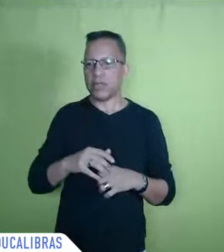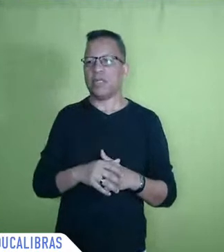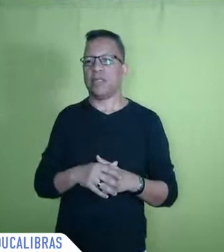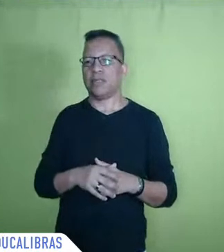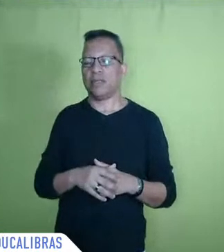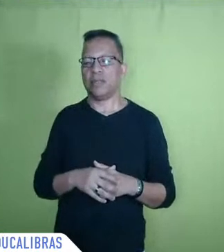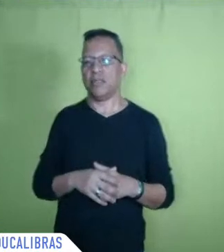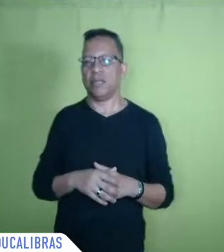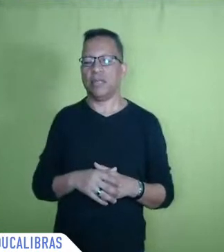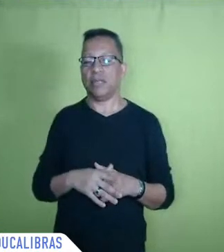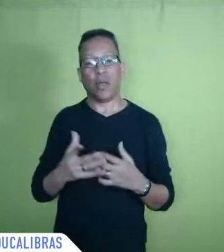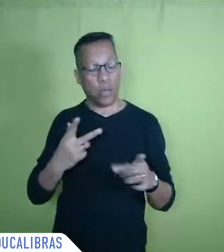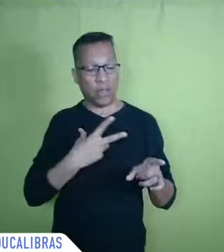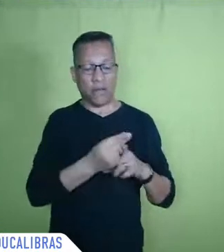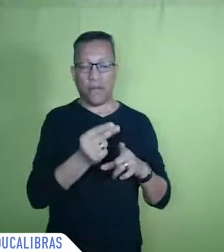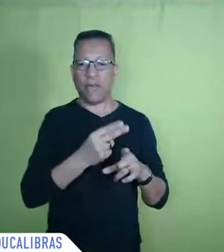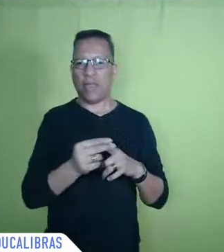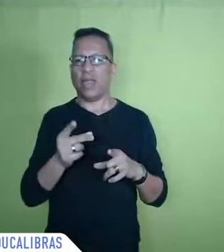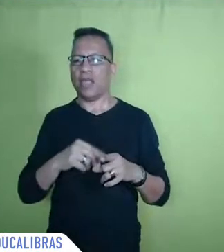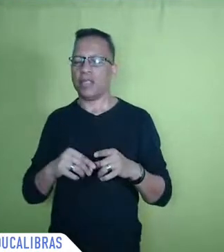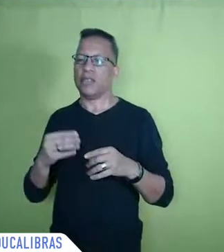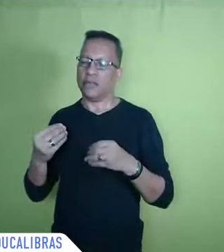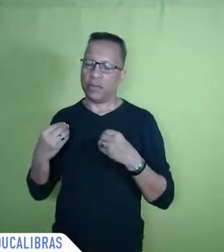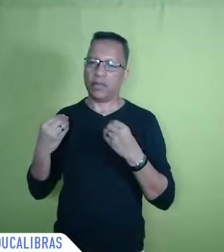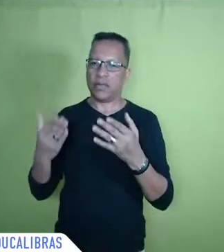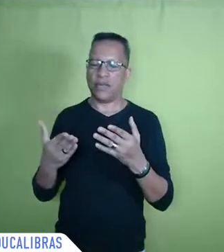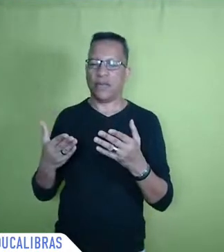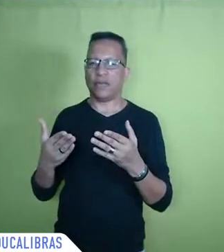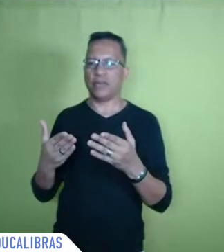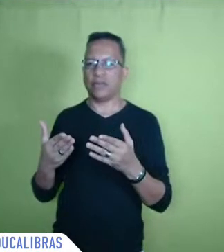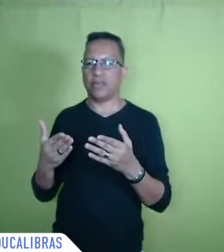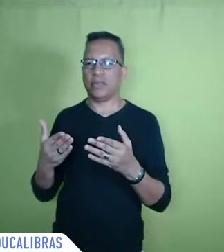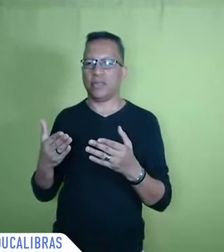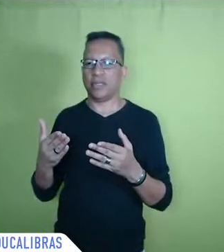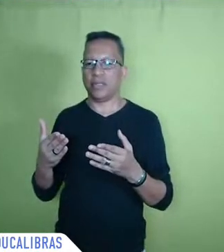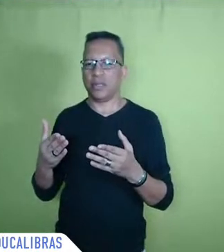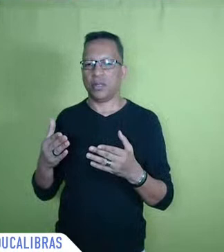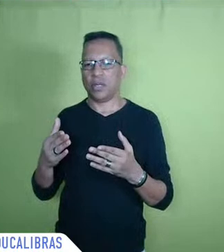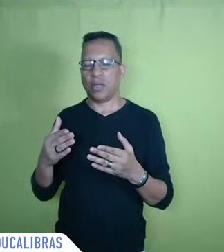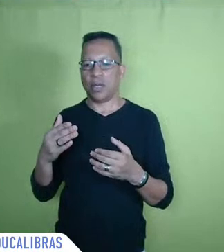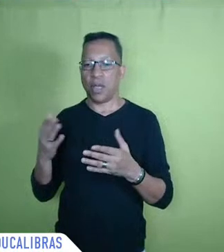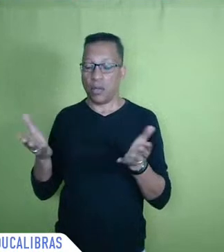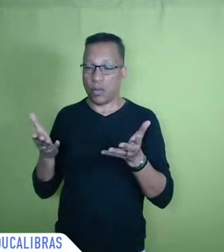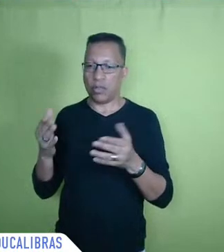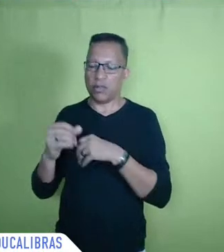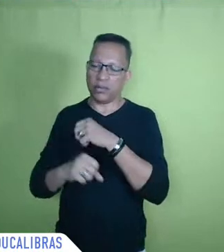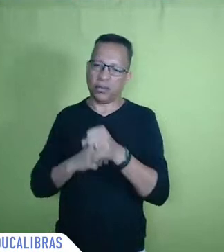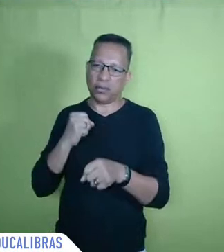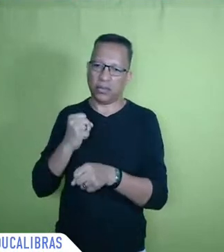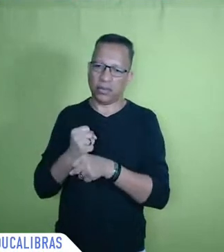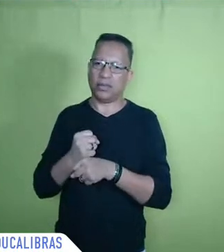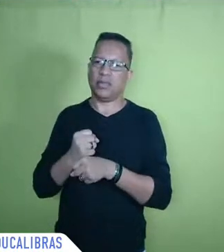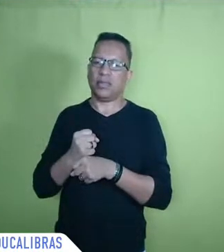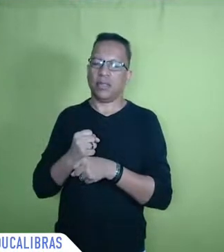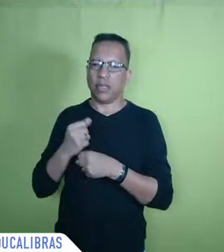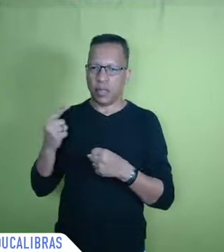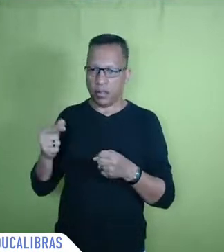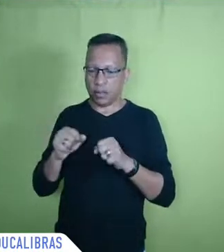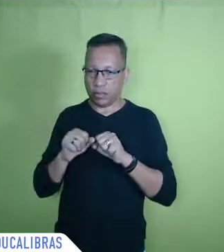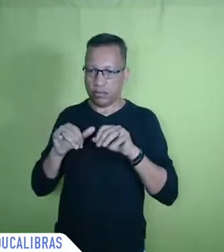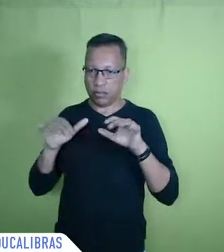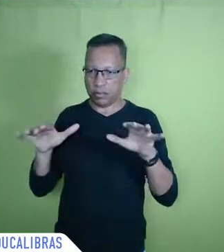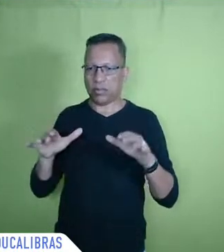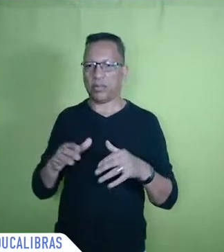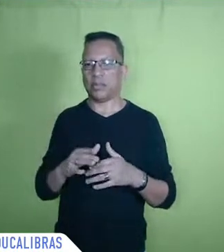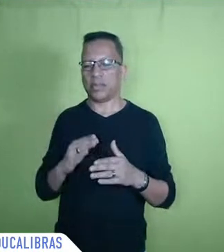they have to be convinced. And this is what we have to do. We have to start now this year